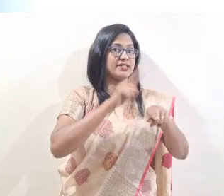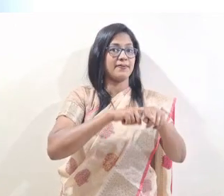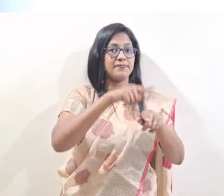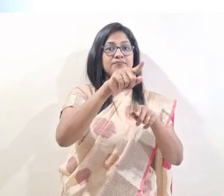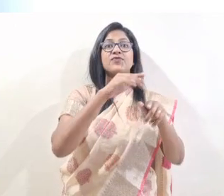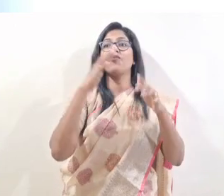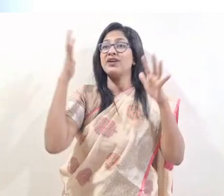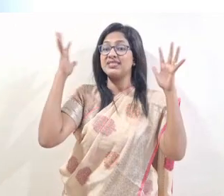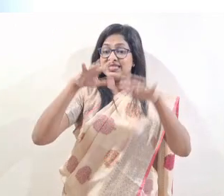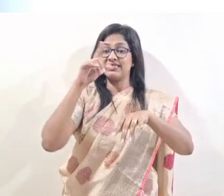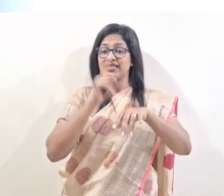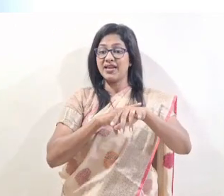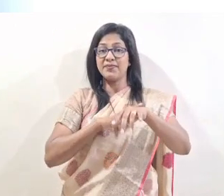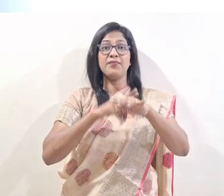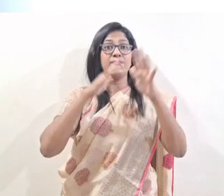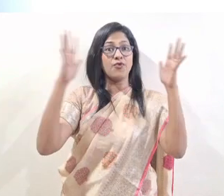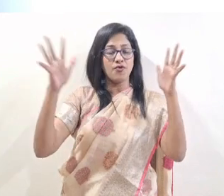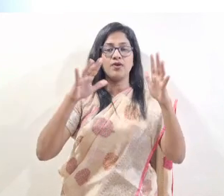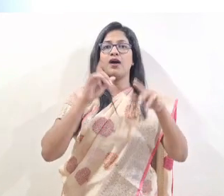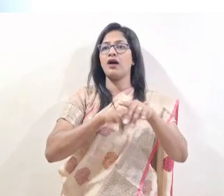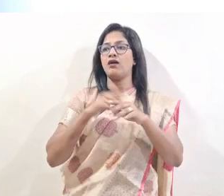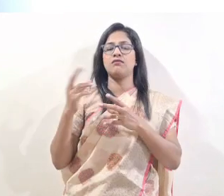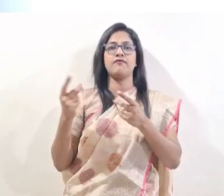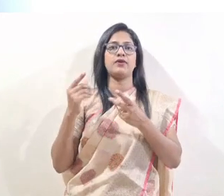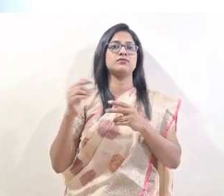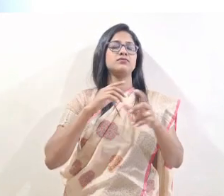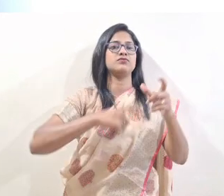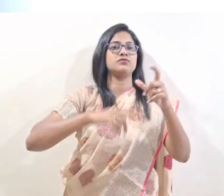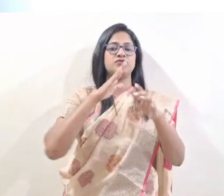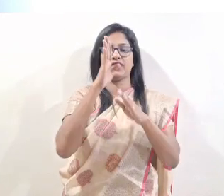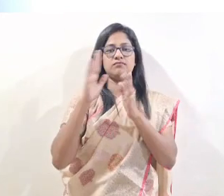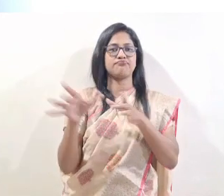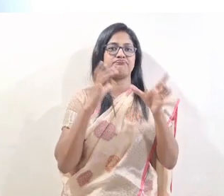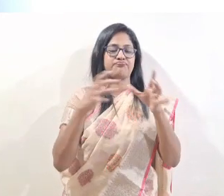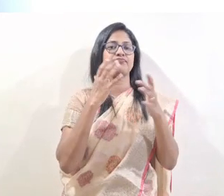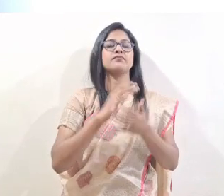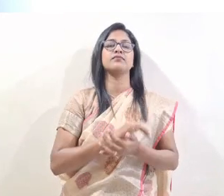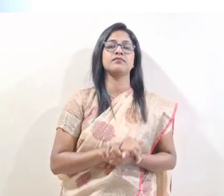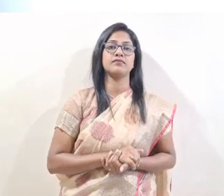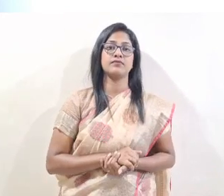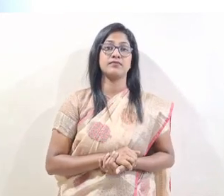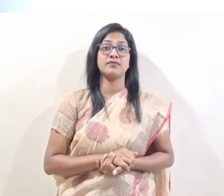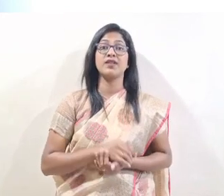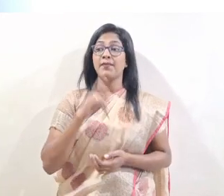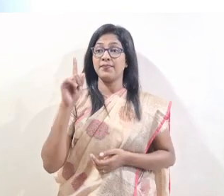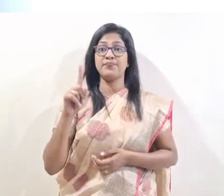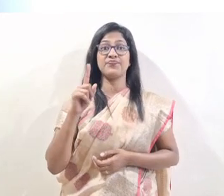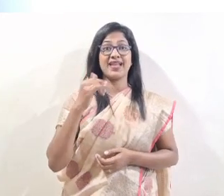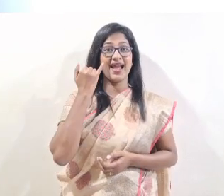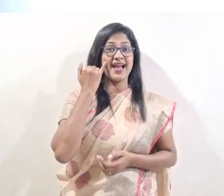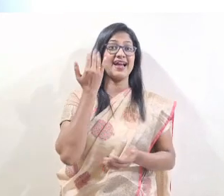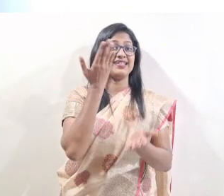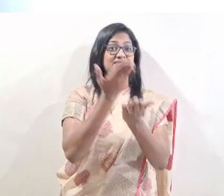in the rush period between the heavy stations. See, one of the suggestions what I